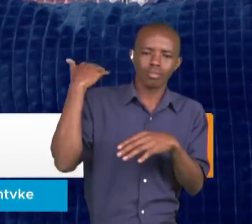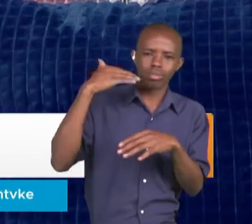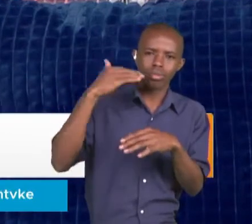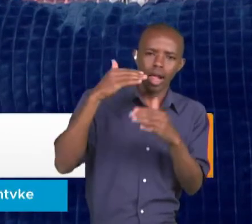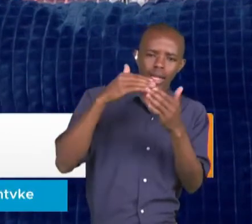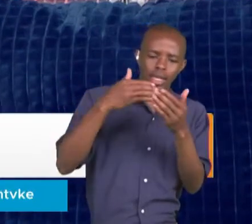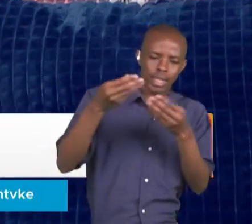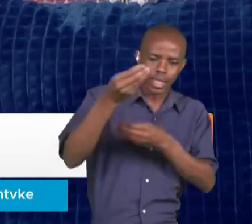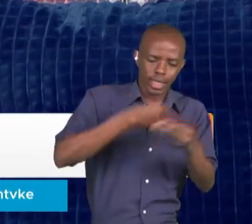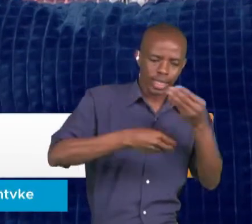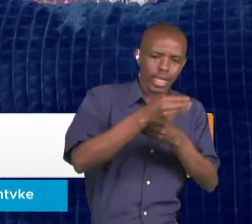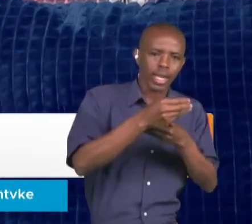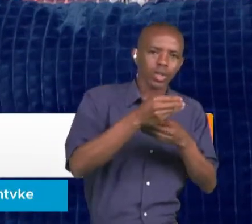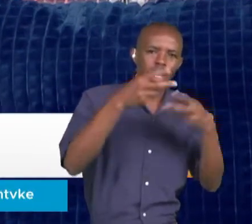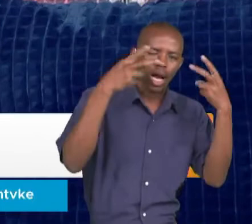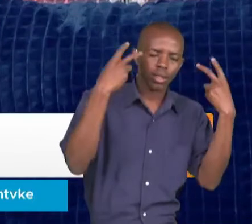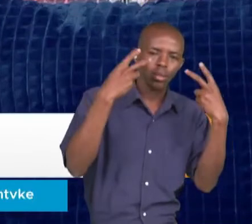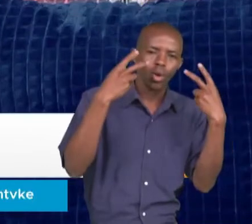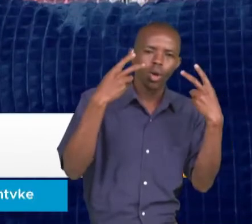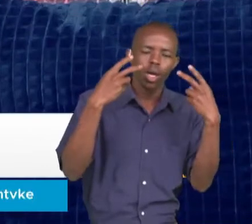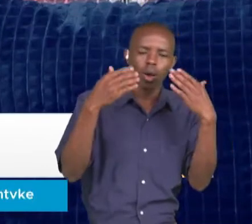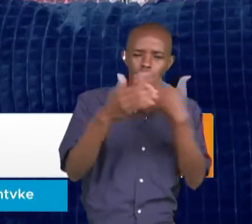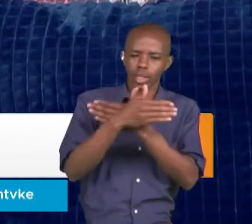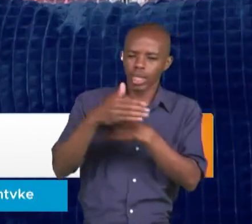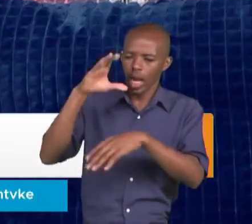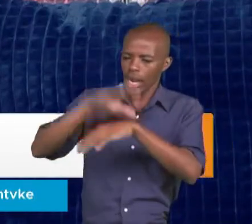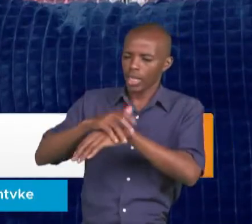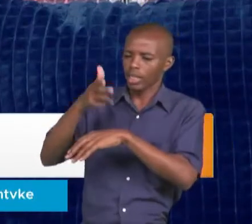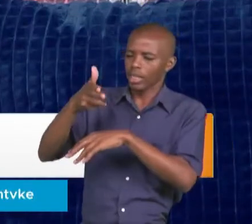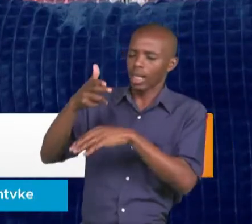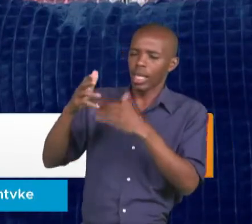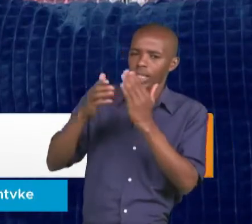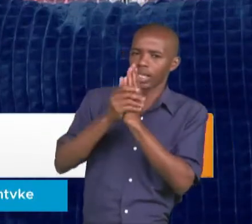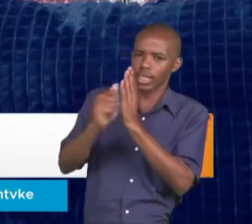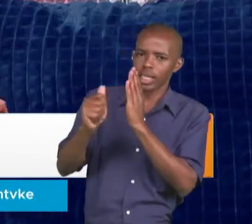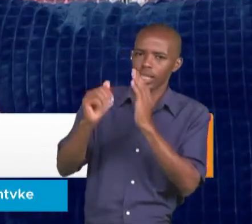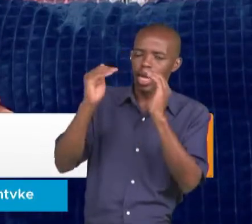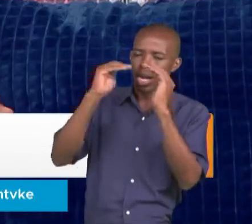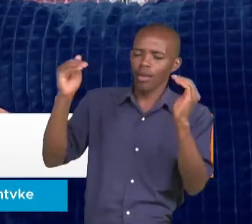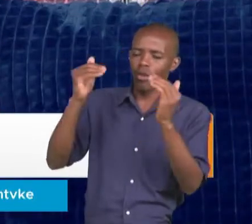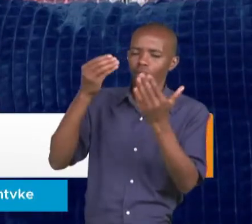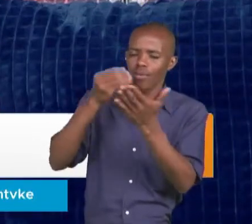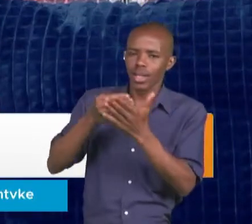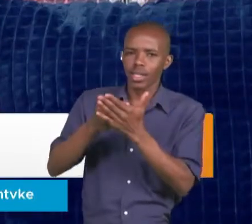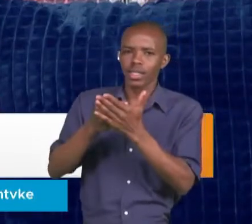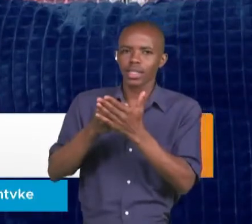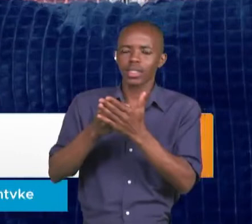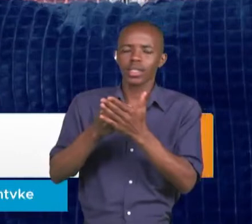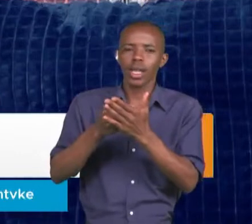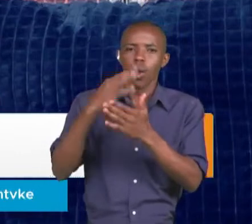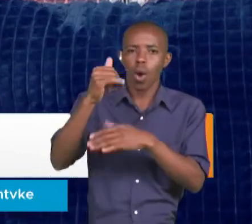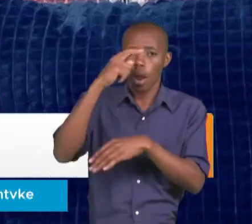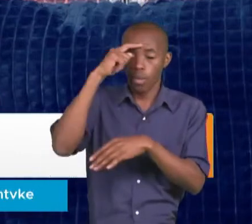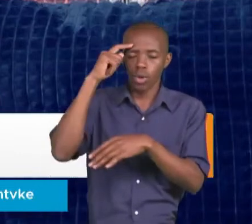Al-Shabaab, mm-hmm, and in exchange to that, did they get weaponry, skills, yeah, even, yeah, a level of finances, yeah, you know, at the end of the day, because you